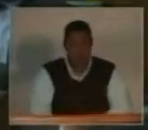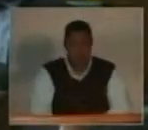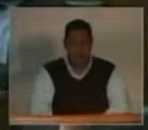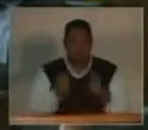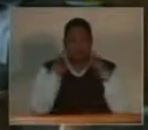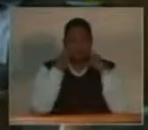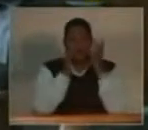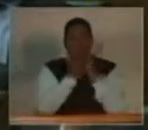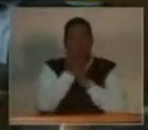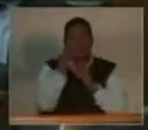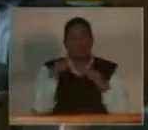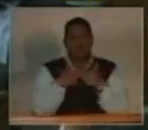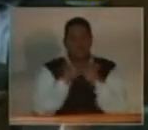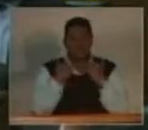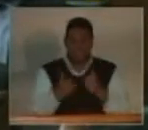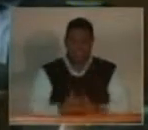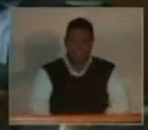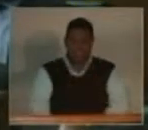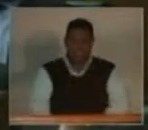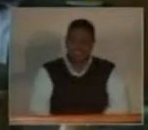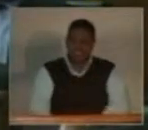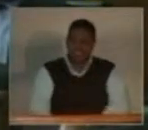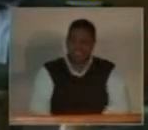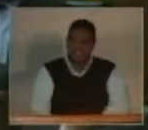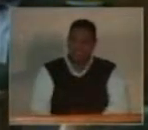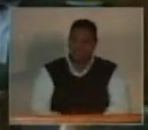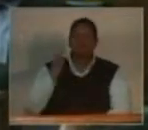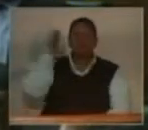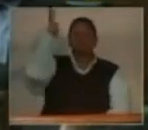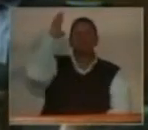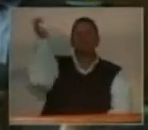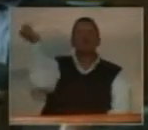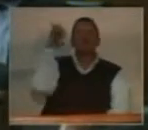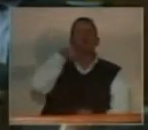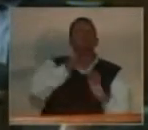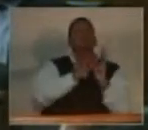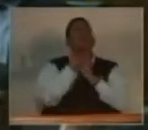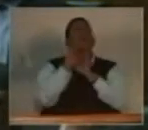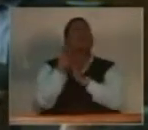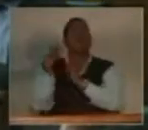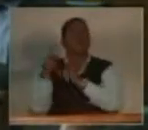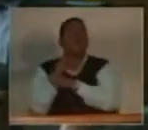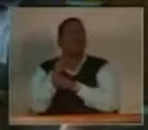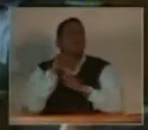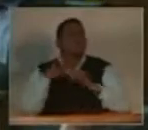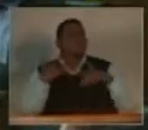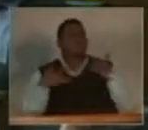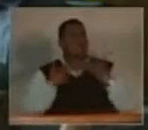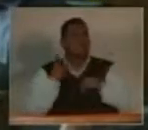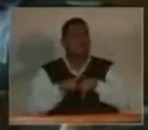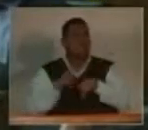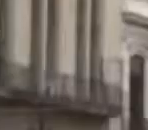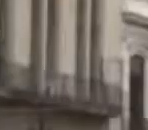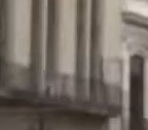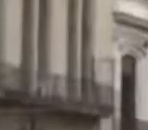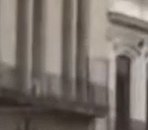Mr. Speaker, all of these developments make for a very exciting time in